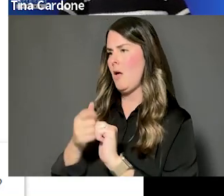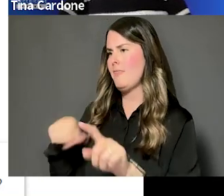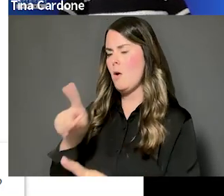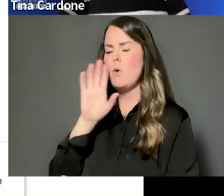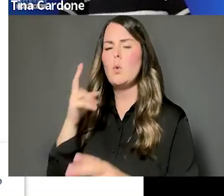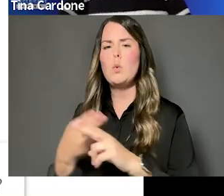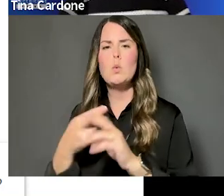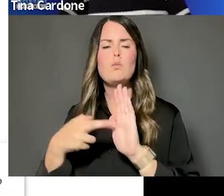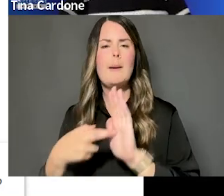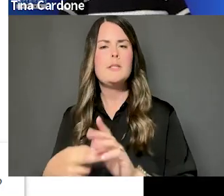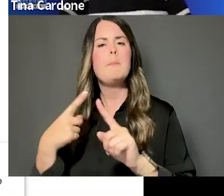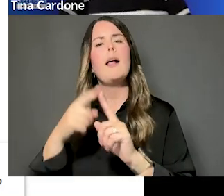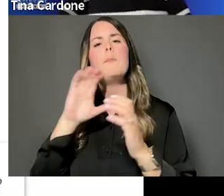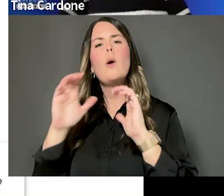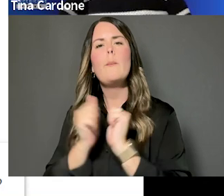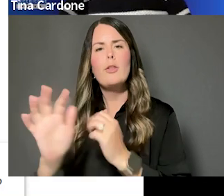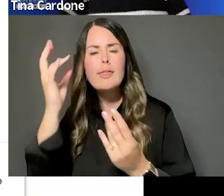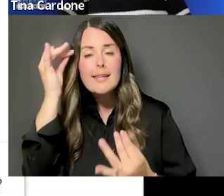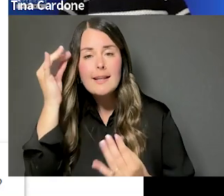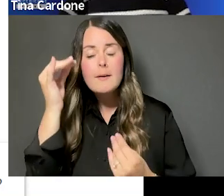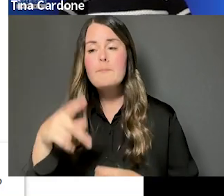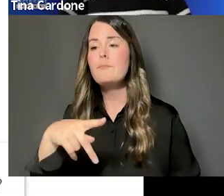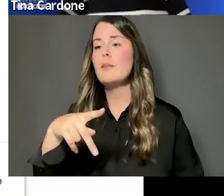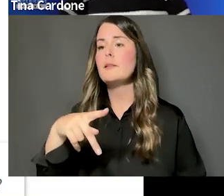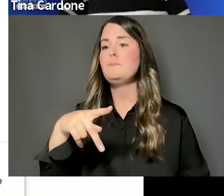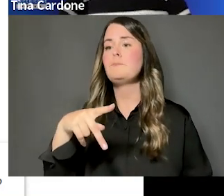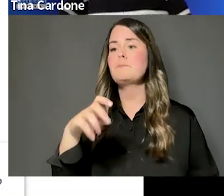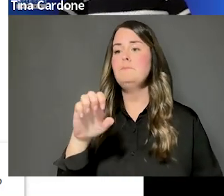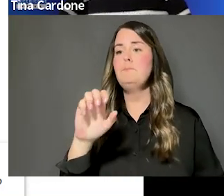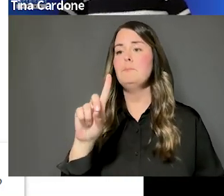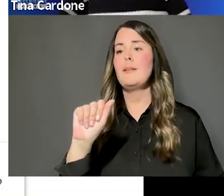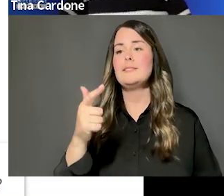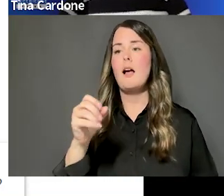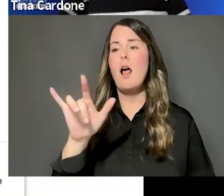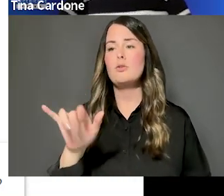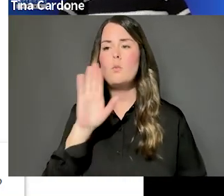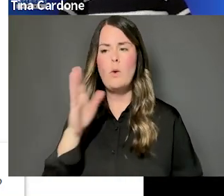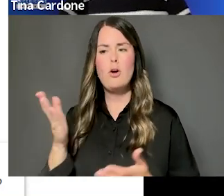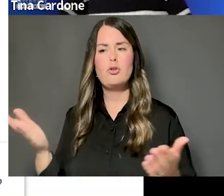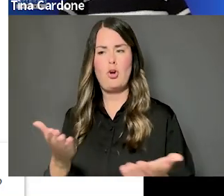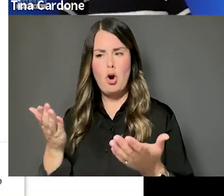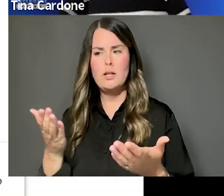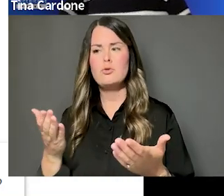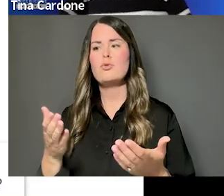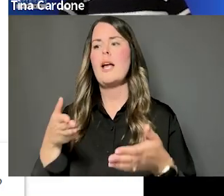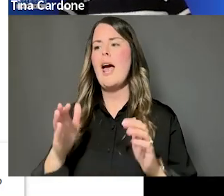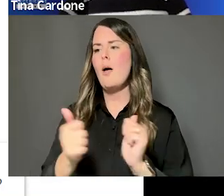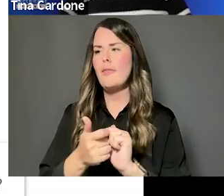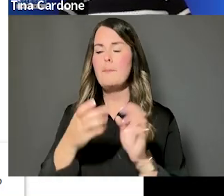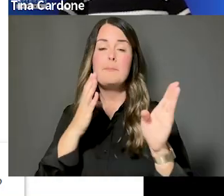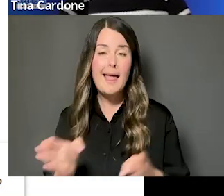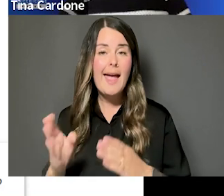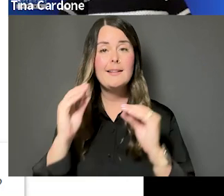use representations and communicate their thinking. Pedagogy, which encourages reflection on instructional